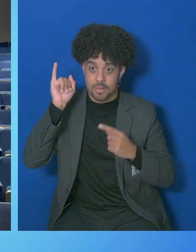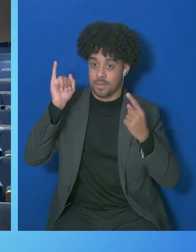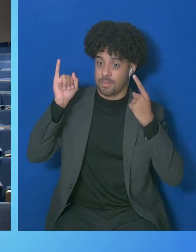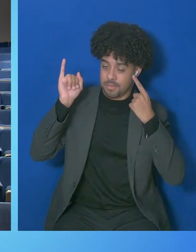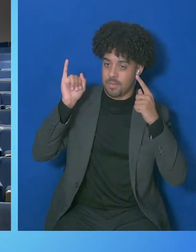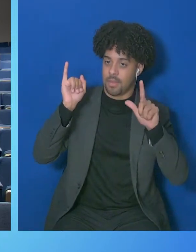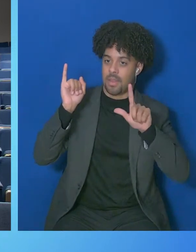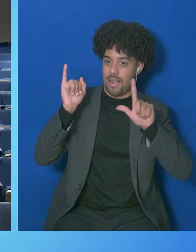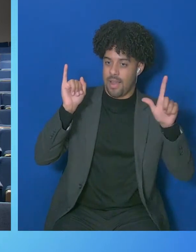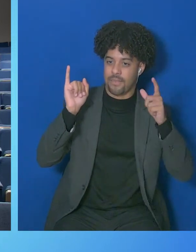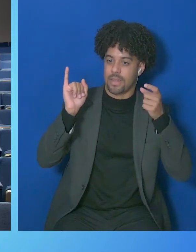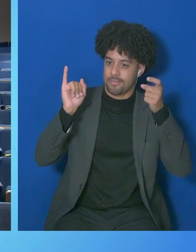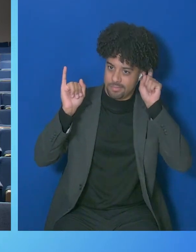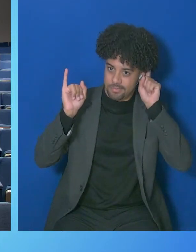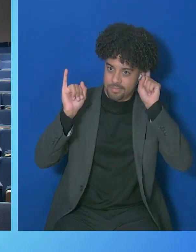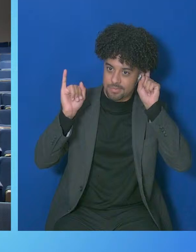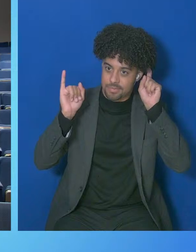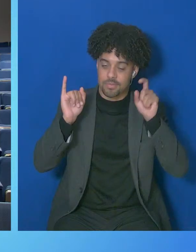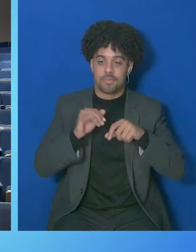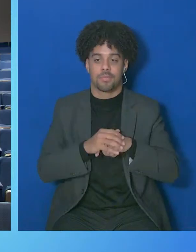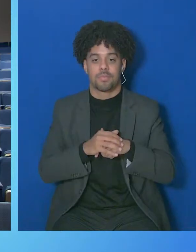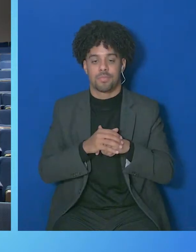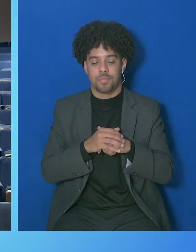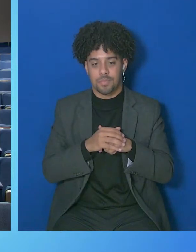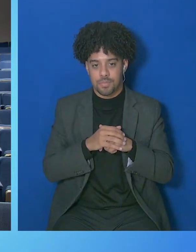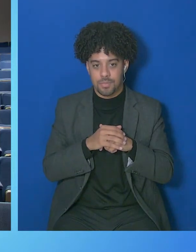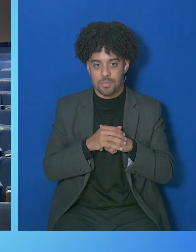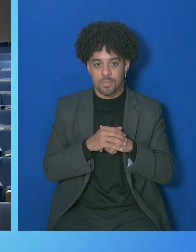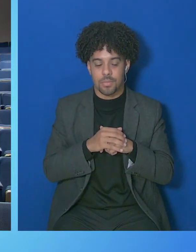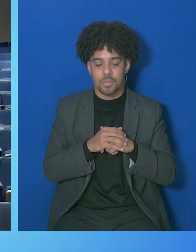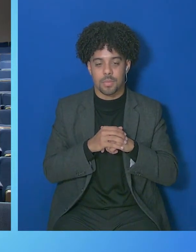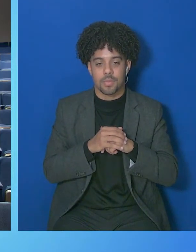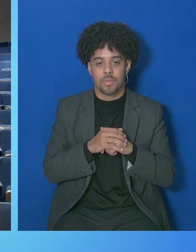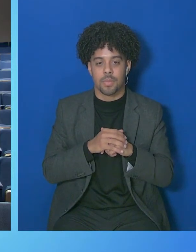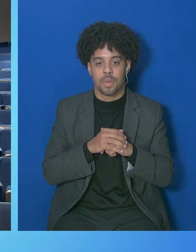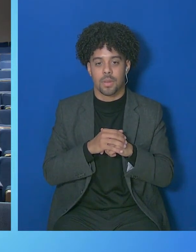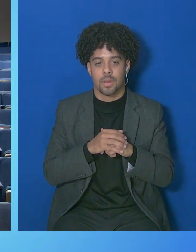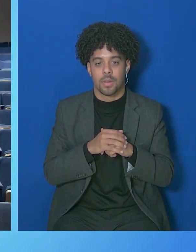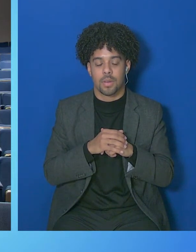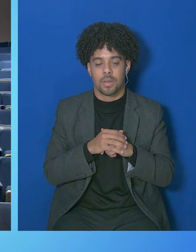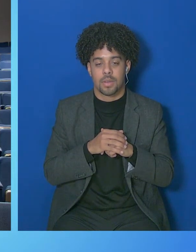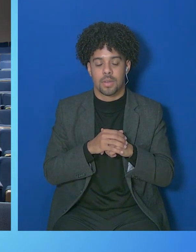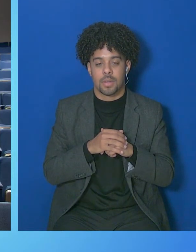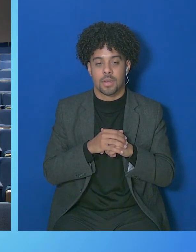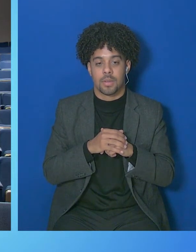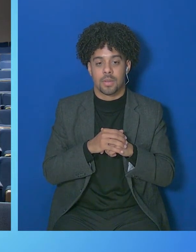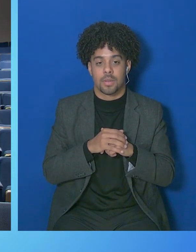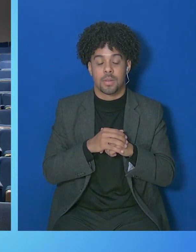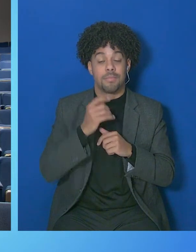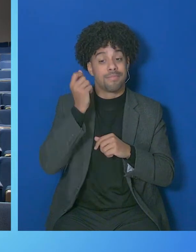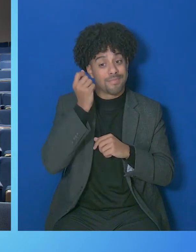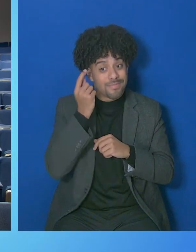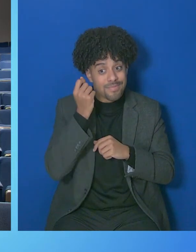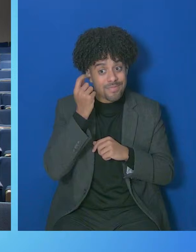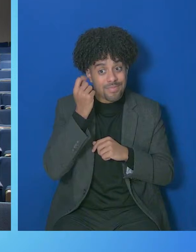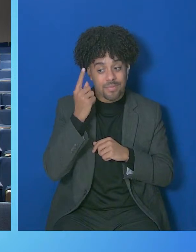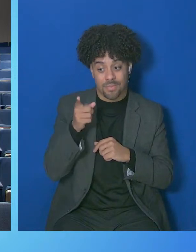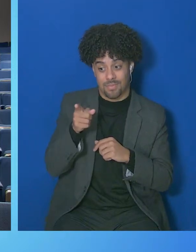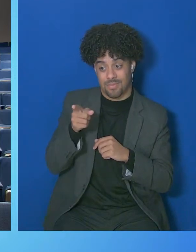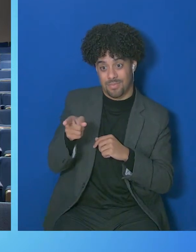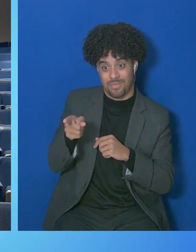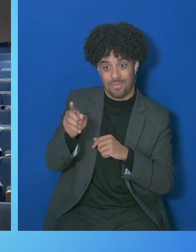in the left. So the thing about is that he can't attend